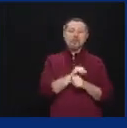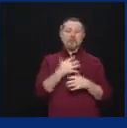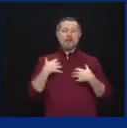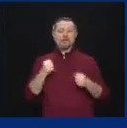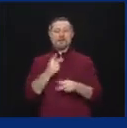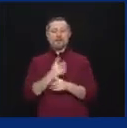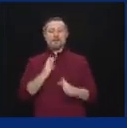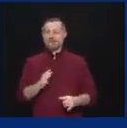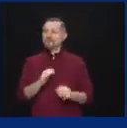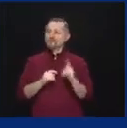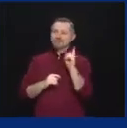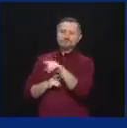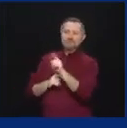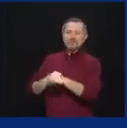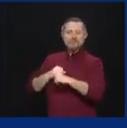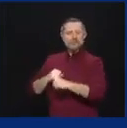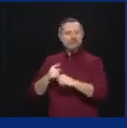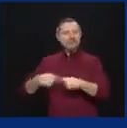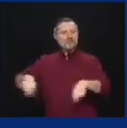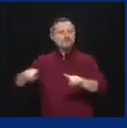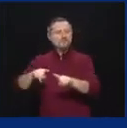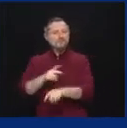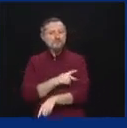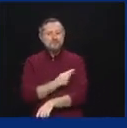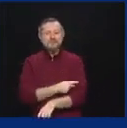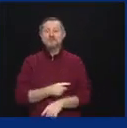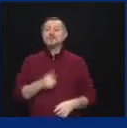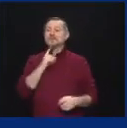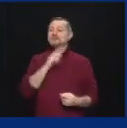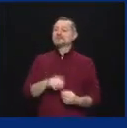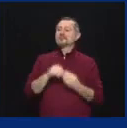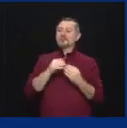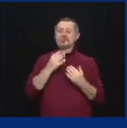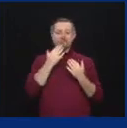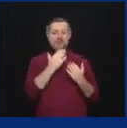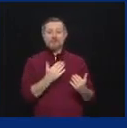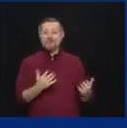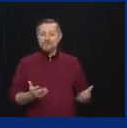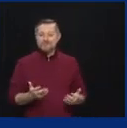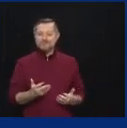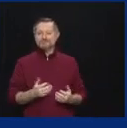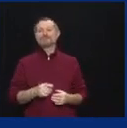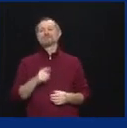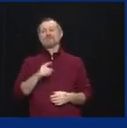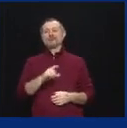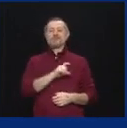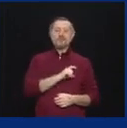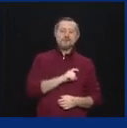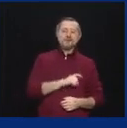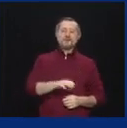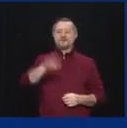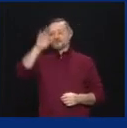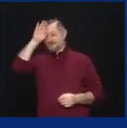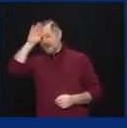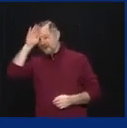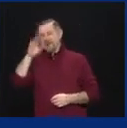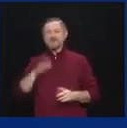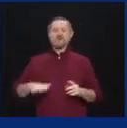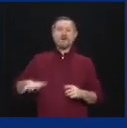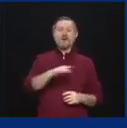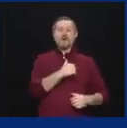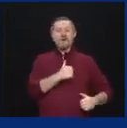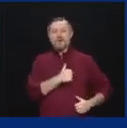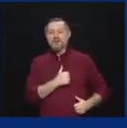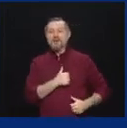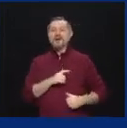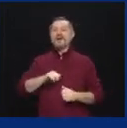to protect lives, and also a special thank you as well to the men and women in uniform who are with us here today, but those who are overseas who will not be joining